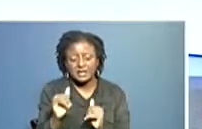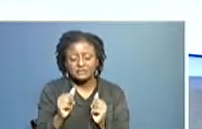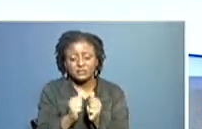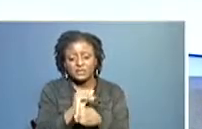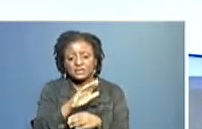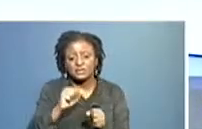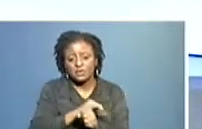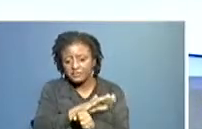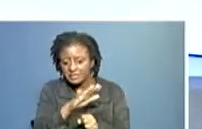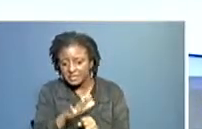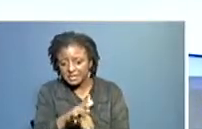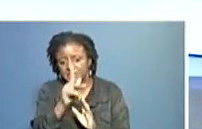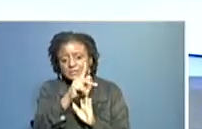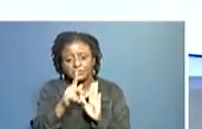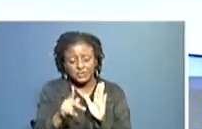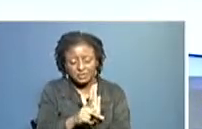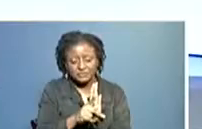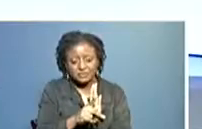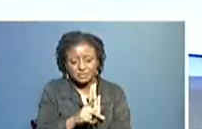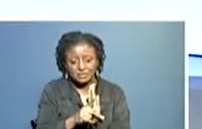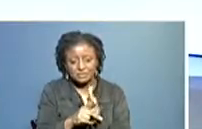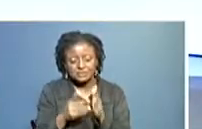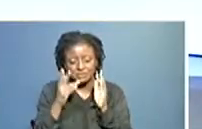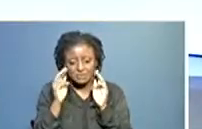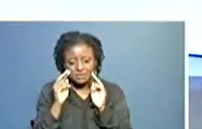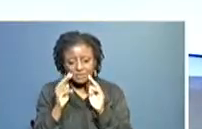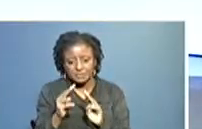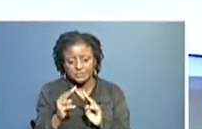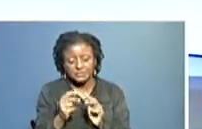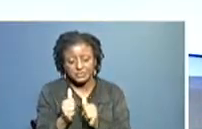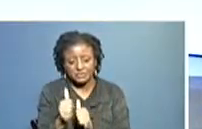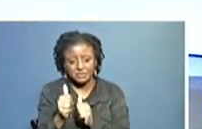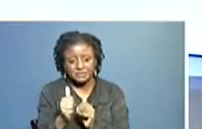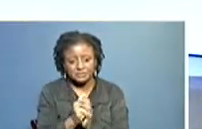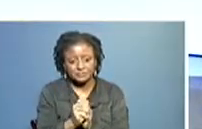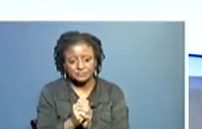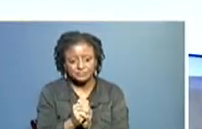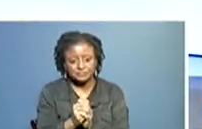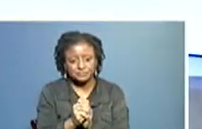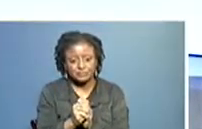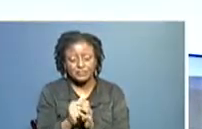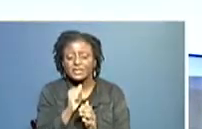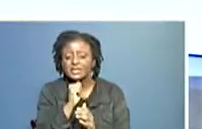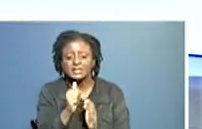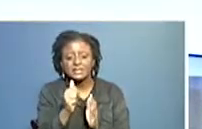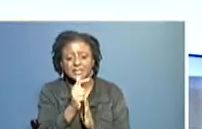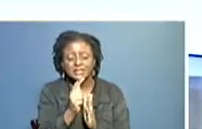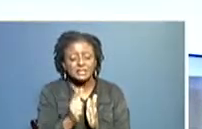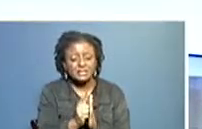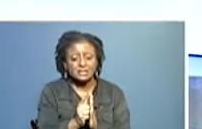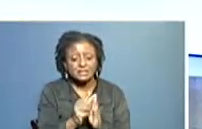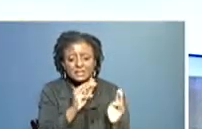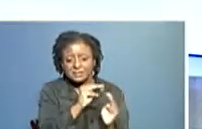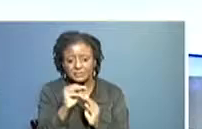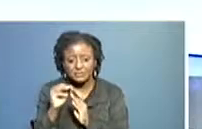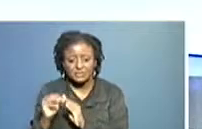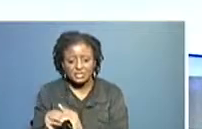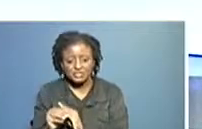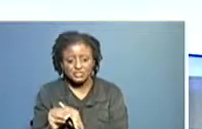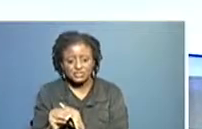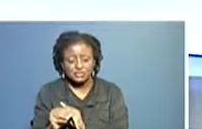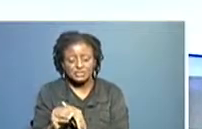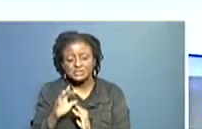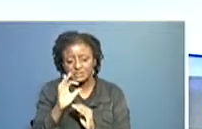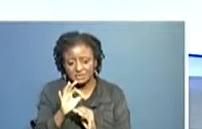protocols strictly observed. In related news, 9 illegal immigrants are in the hands of authorities. Acting on a tip, a team